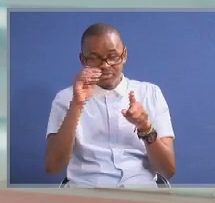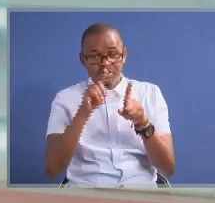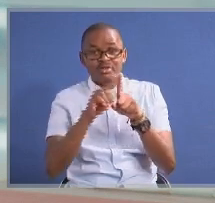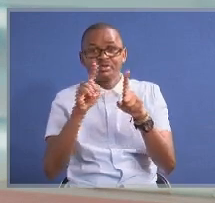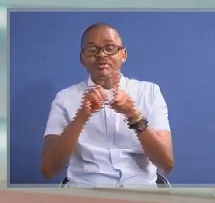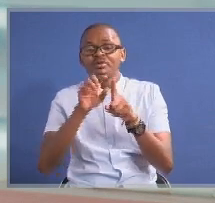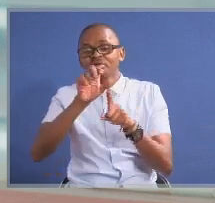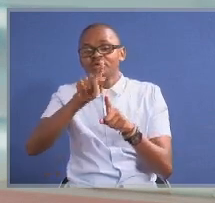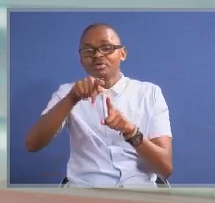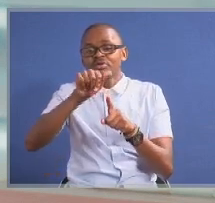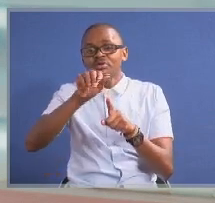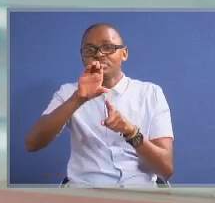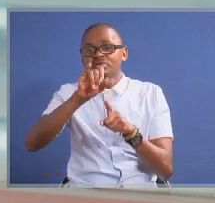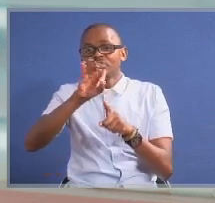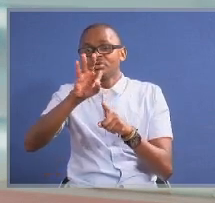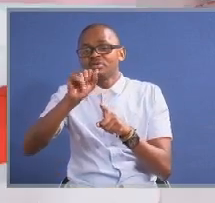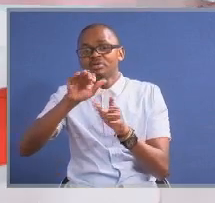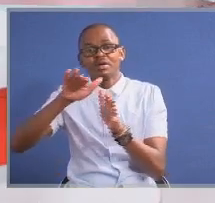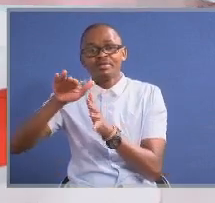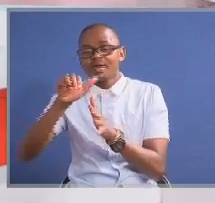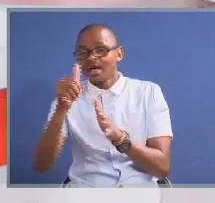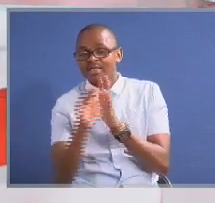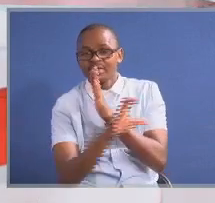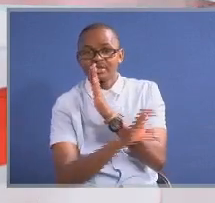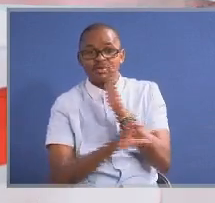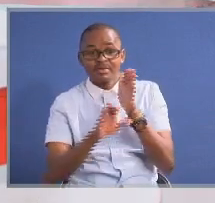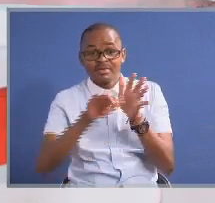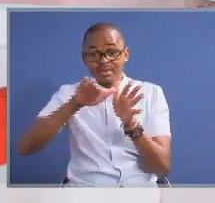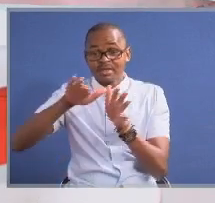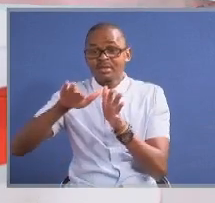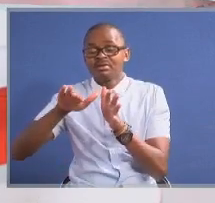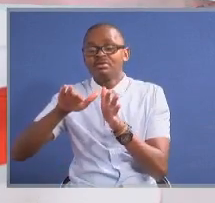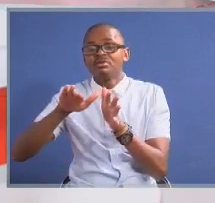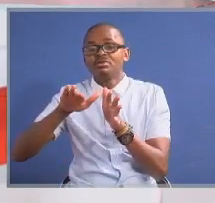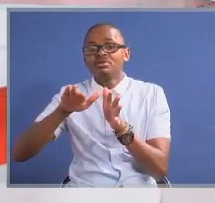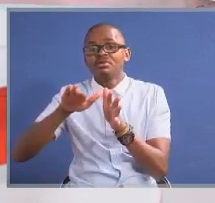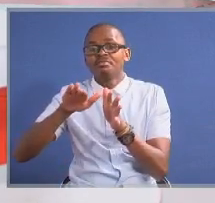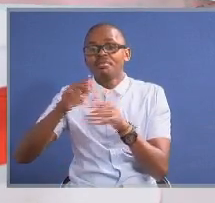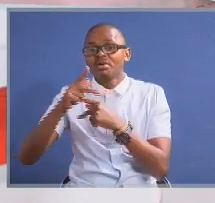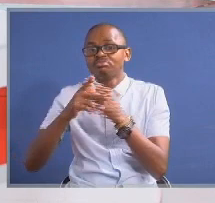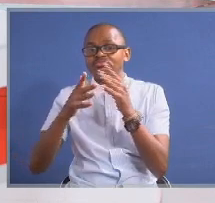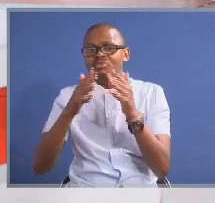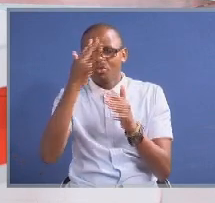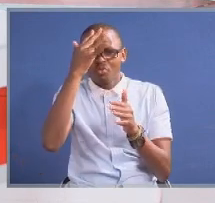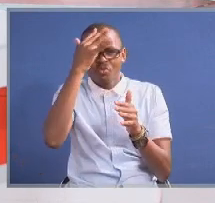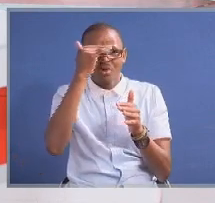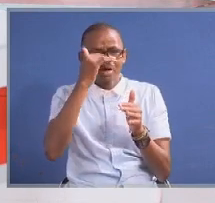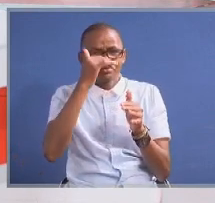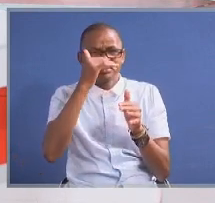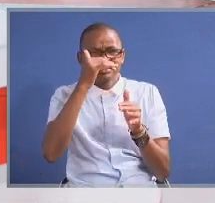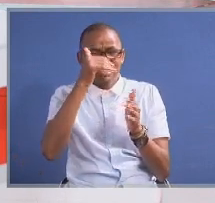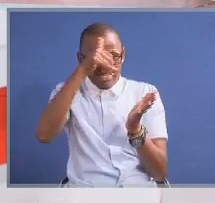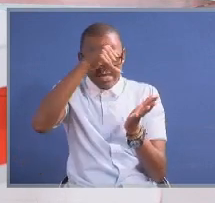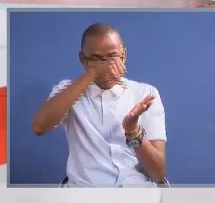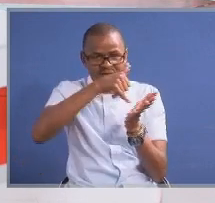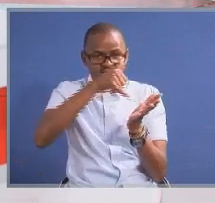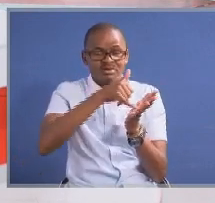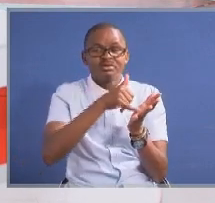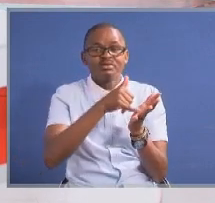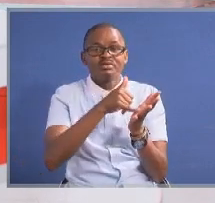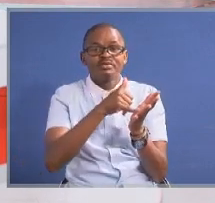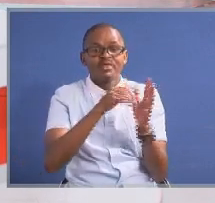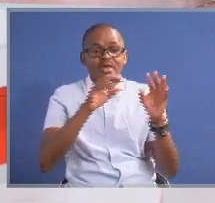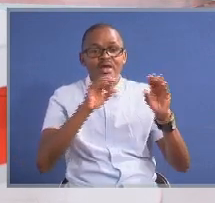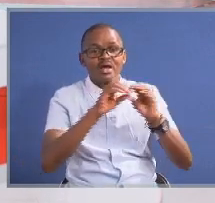and Pacific states and leaves out other countries, you know, besides the partners. Why the exclusivity? Why this? Well,